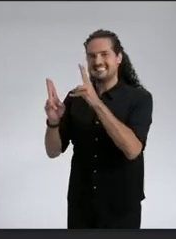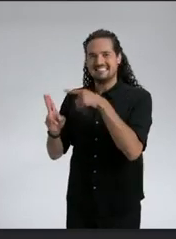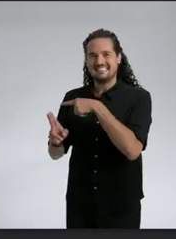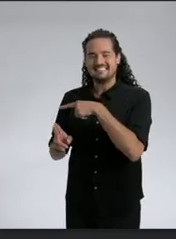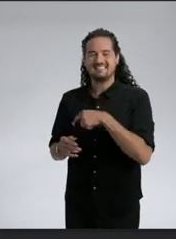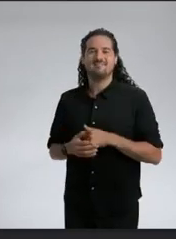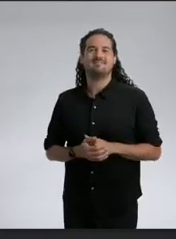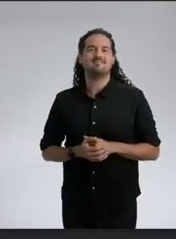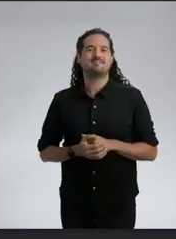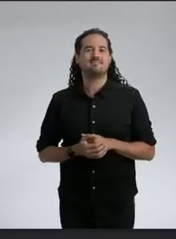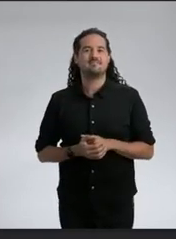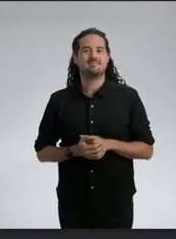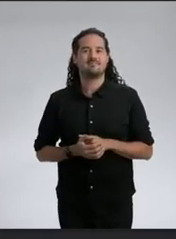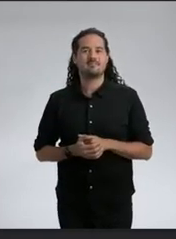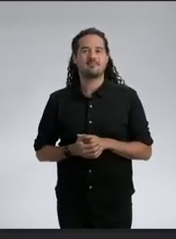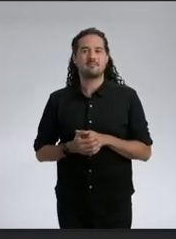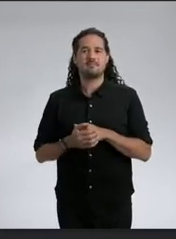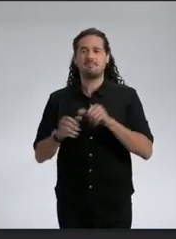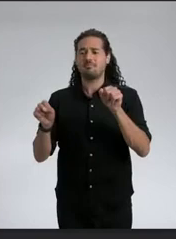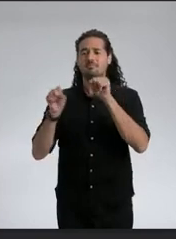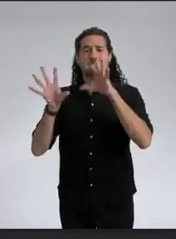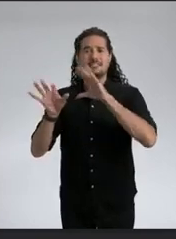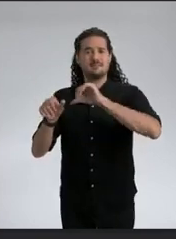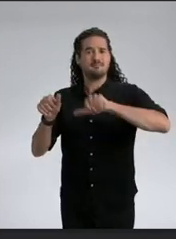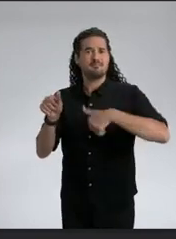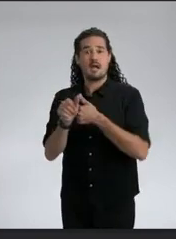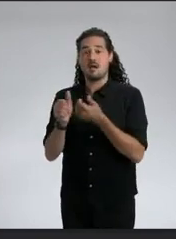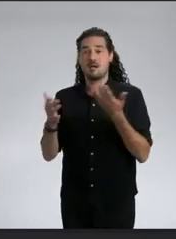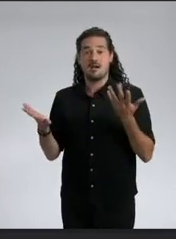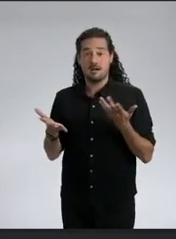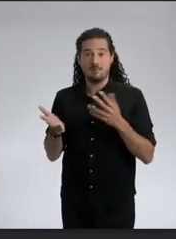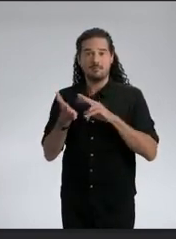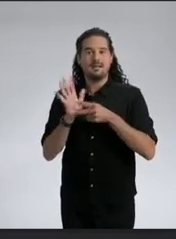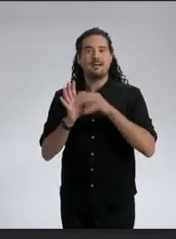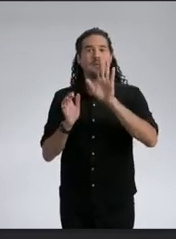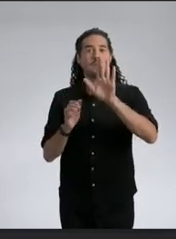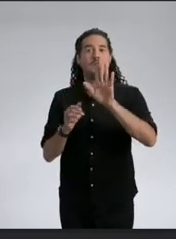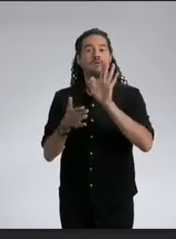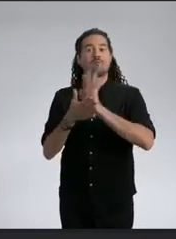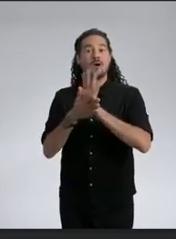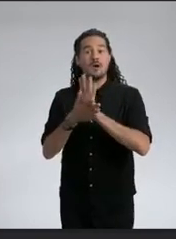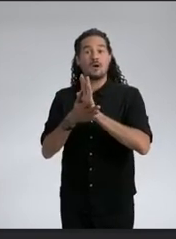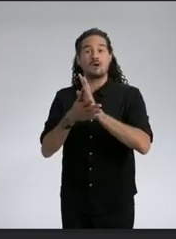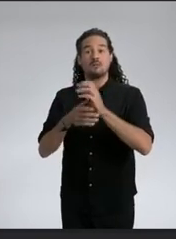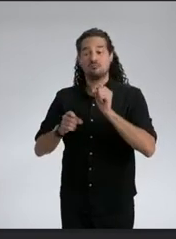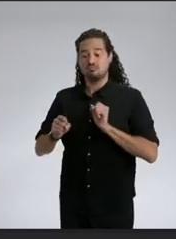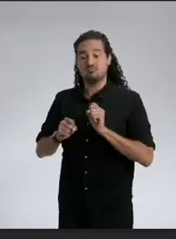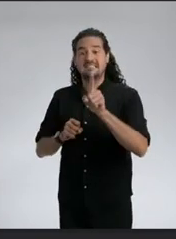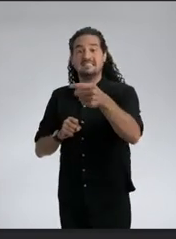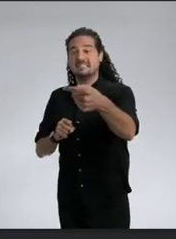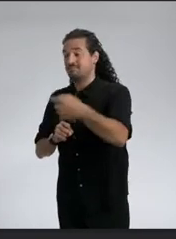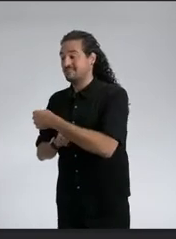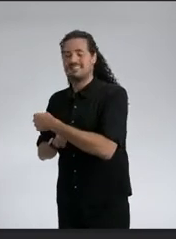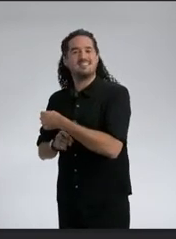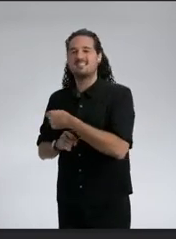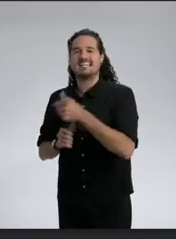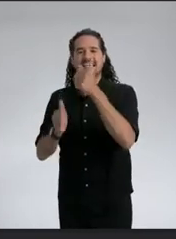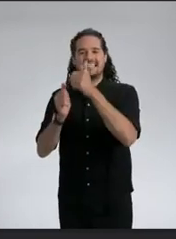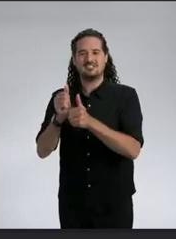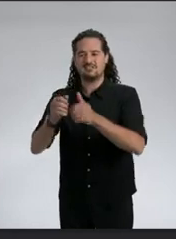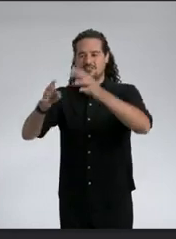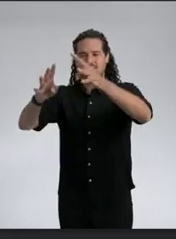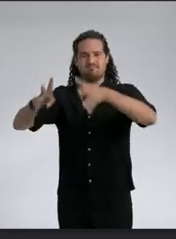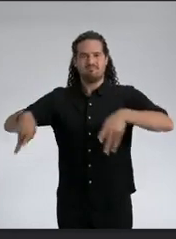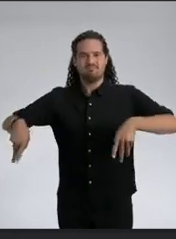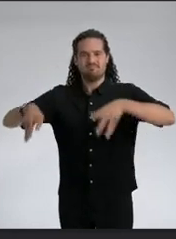The magic behind this playback coordination means your media isn't retransmitted in any way. Everyone will get your full fidelity video because it's playing in your app